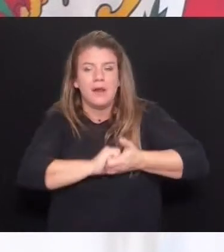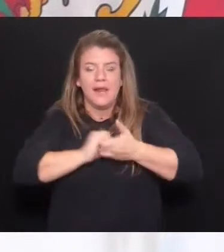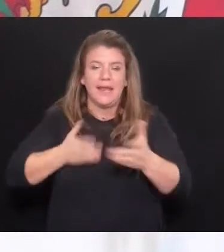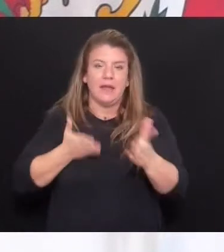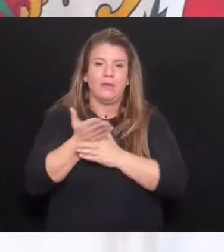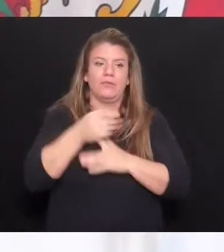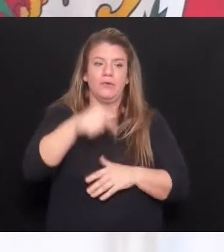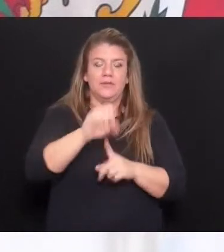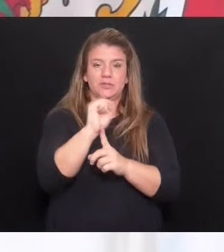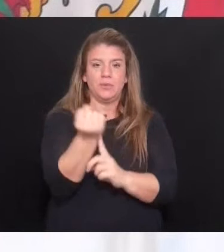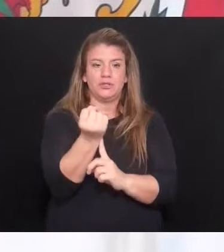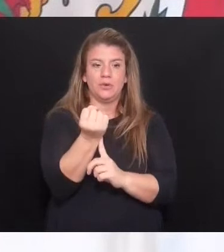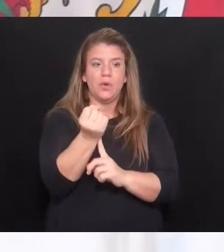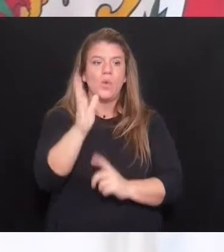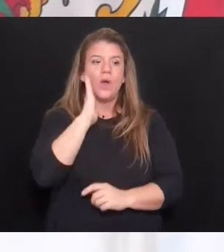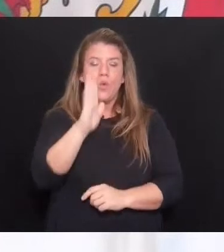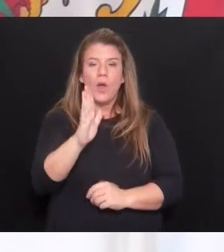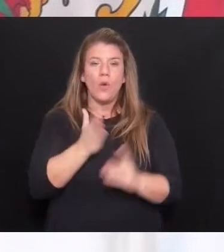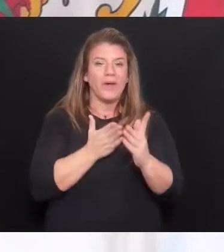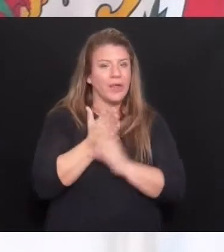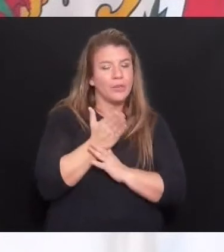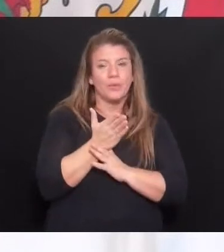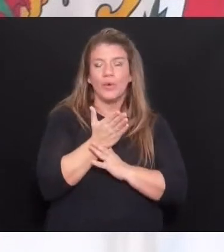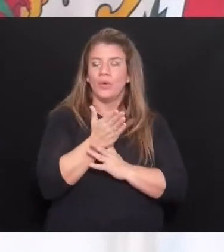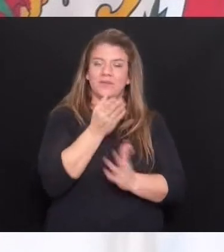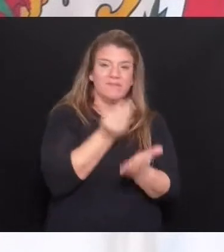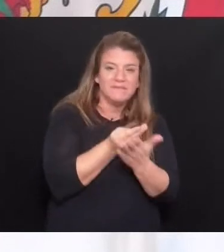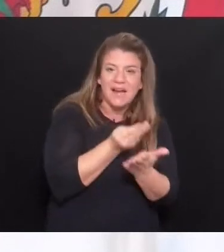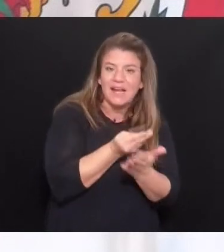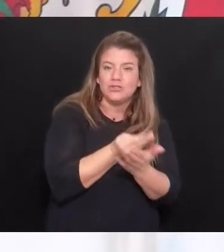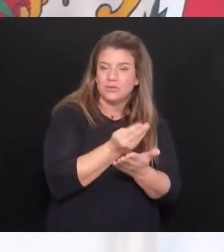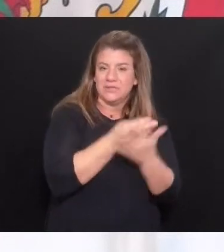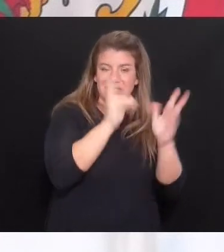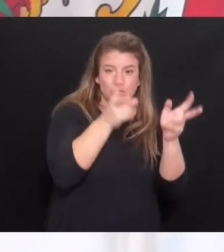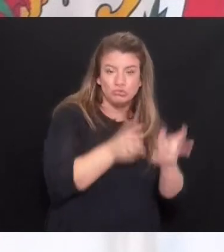and get them through the financial end of